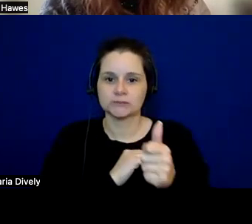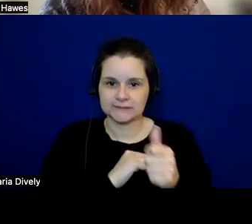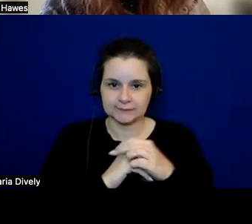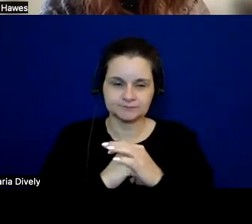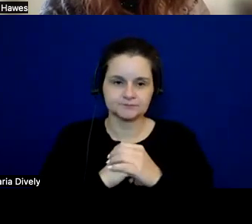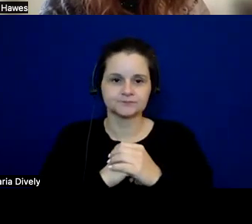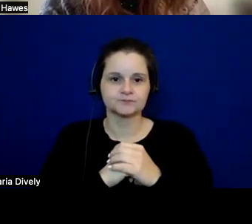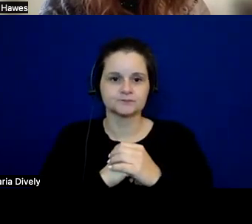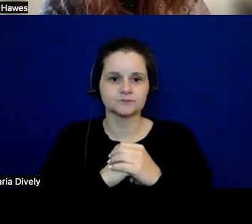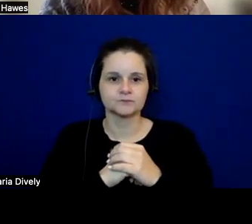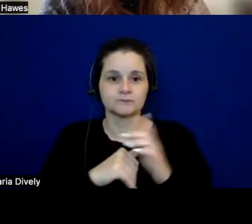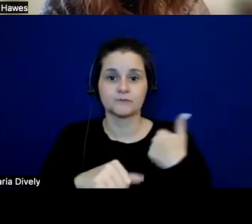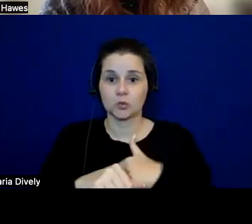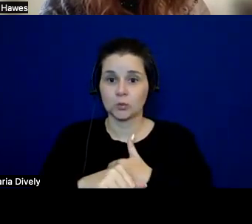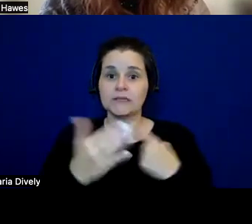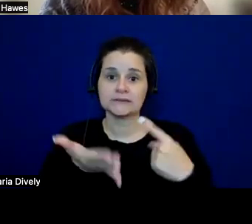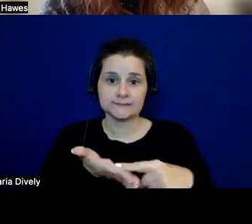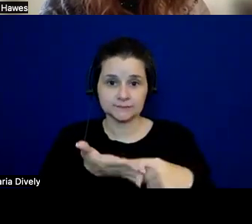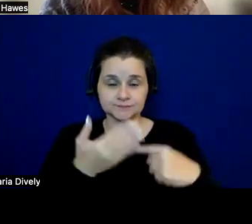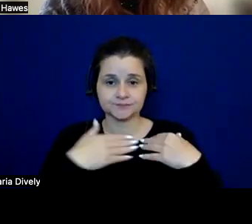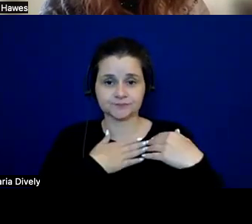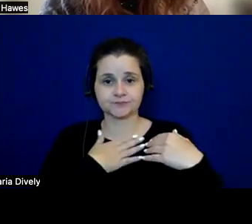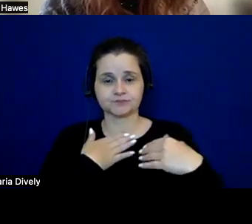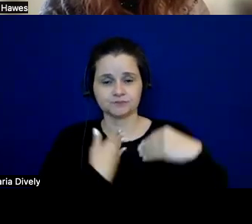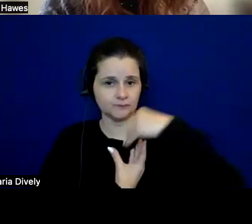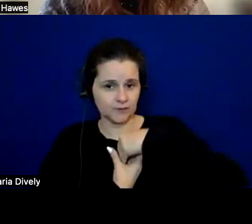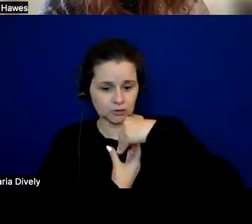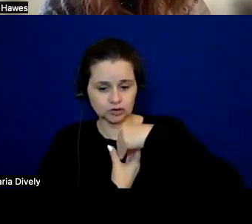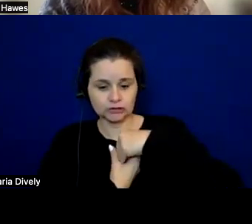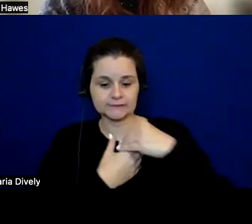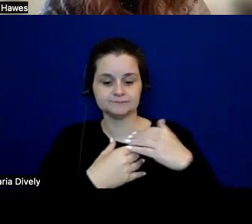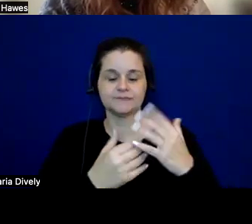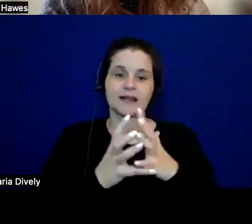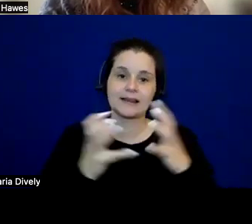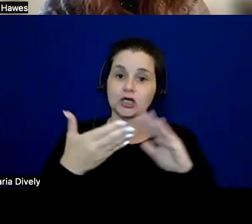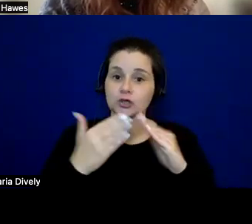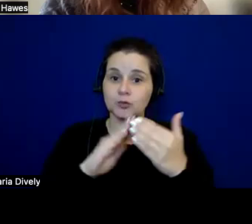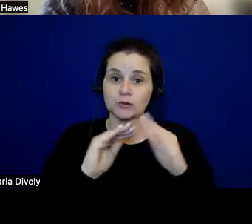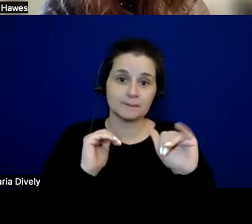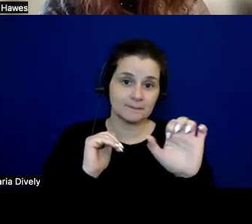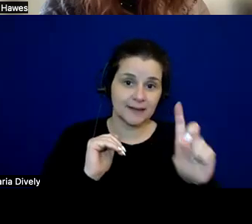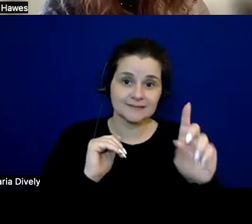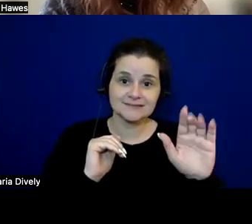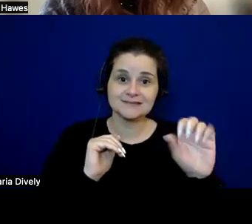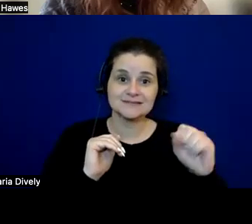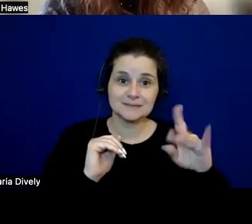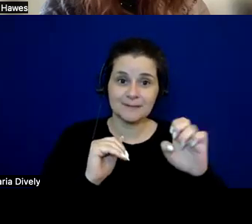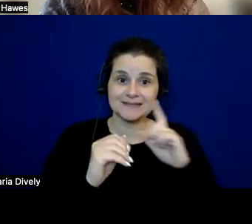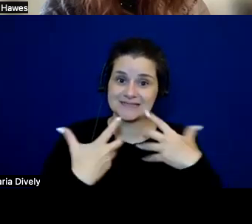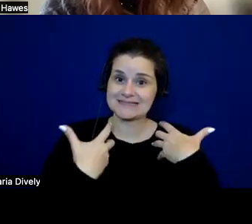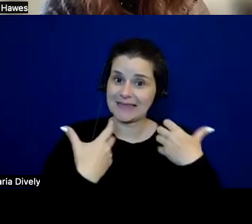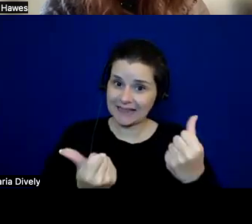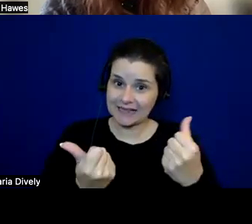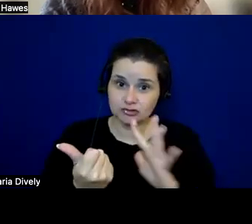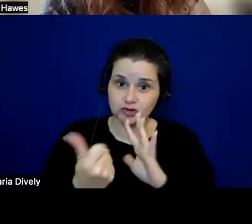think what we've talked about internally and, in a lot of community-based spaces is that there's healing in talking about